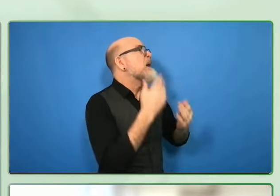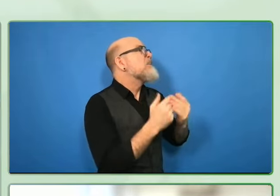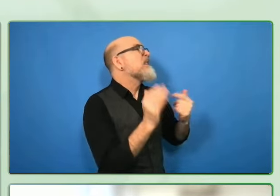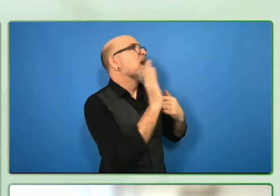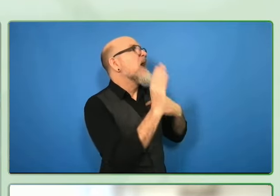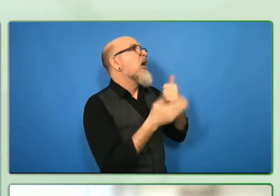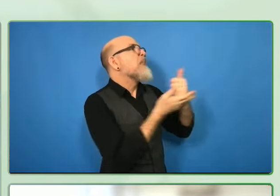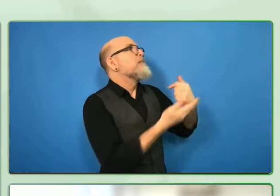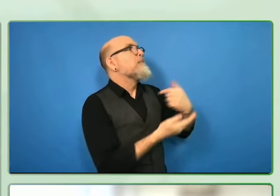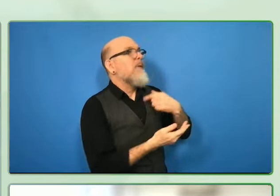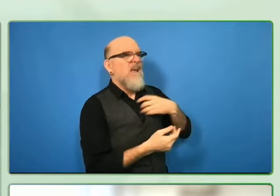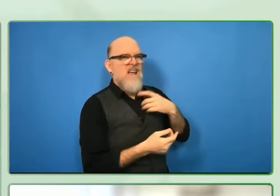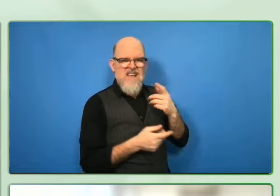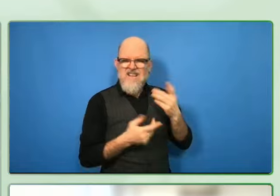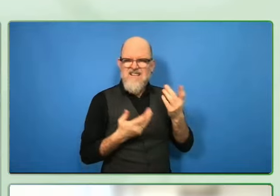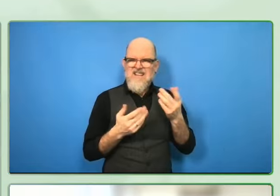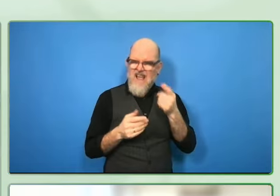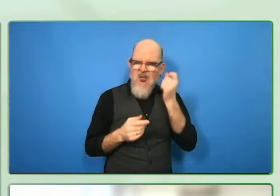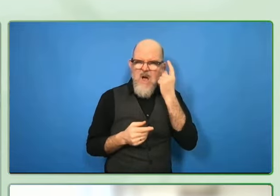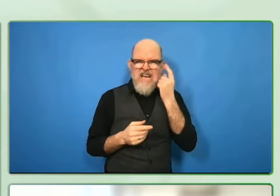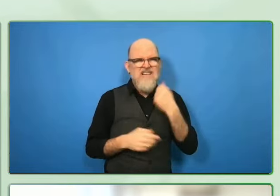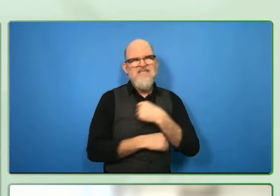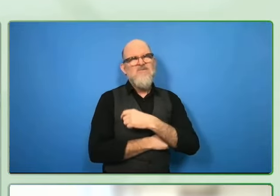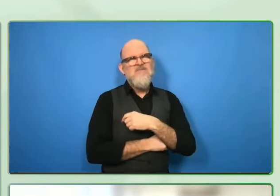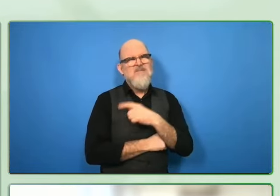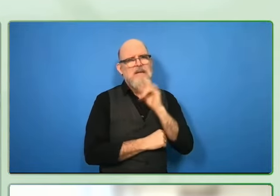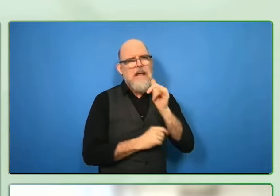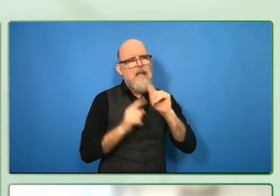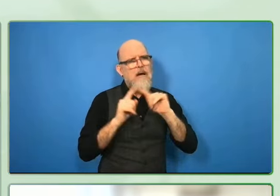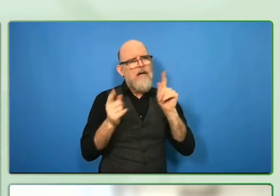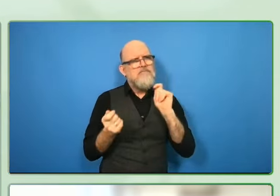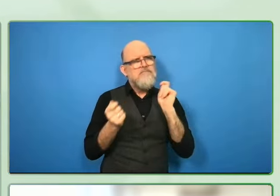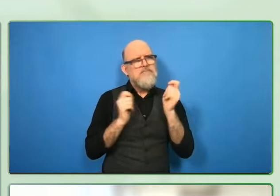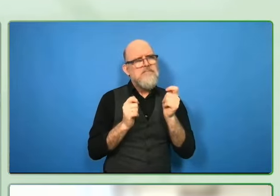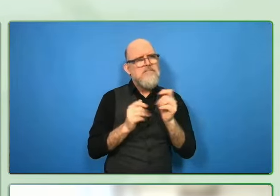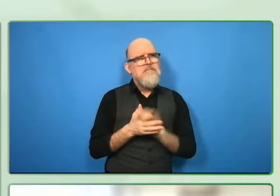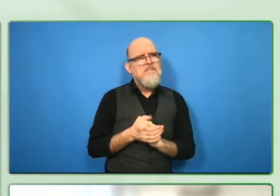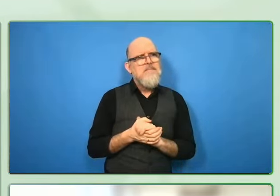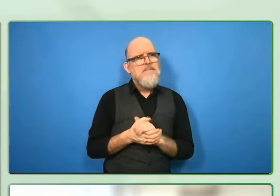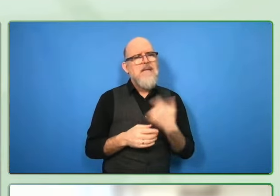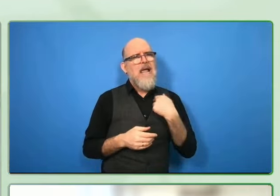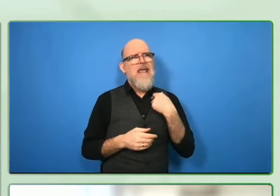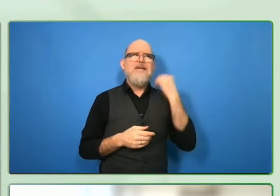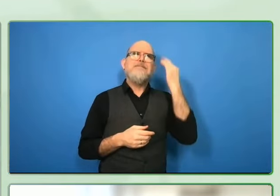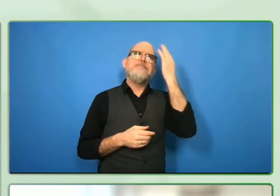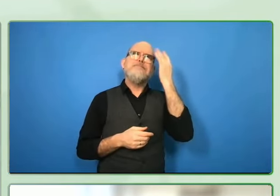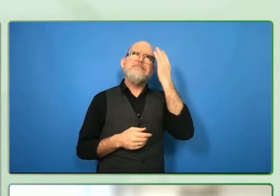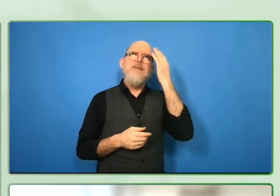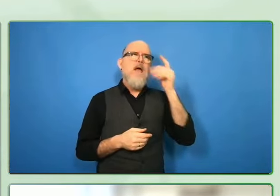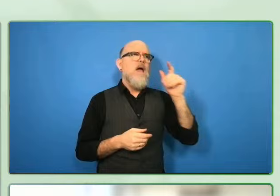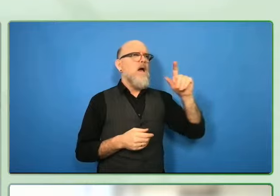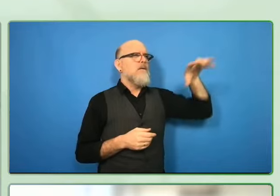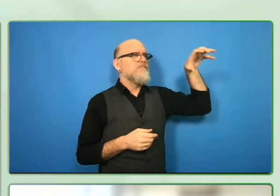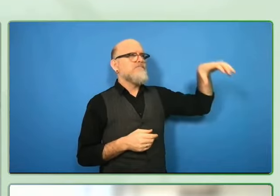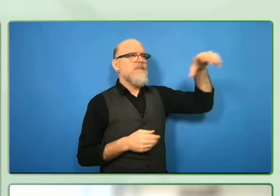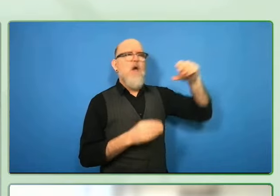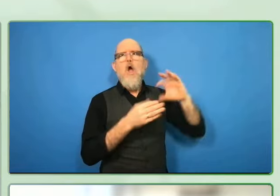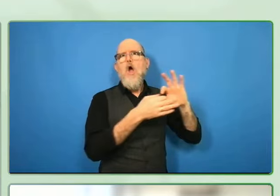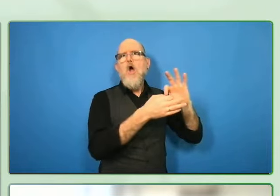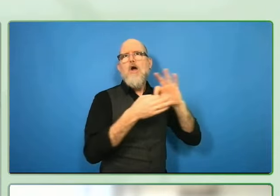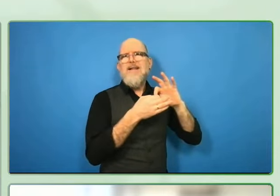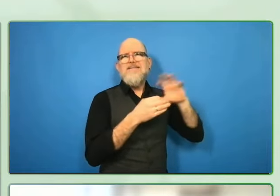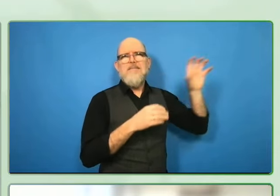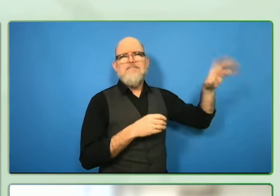assume, or some organizations assume, one, that making adjustments, doing things differently for